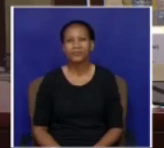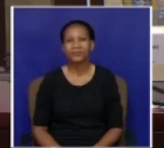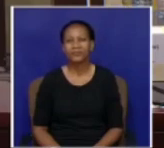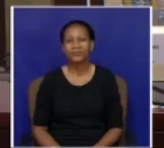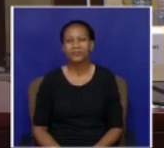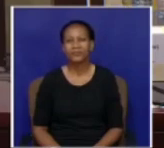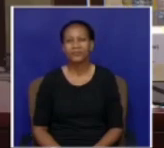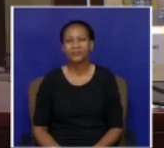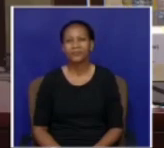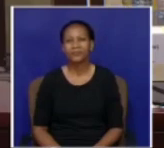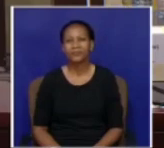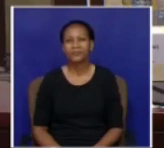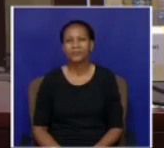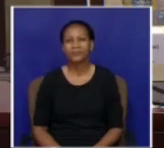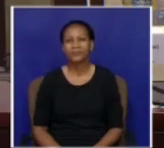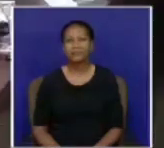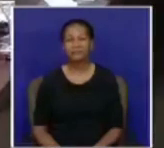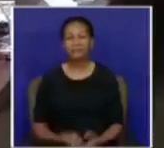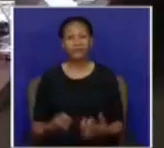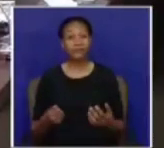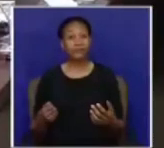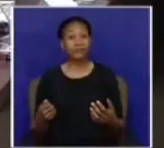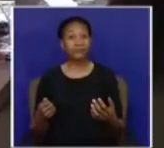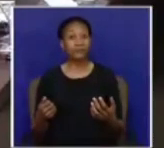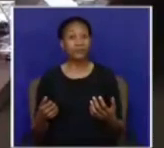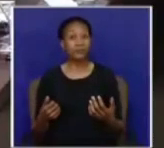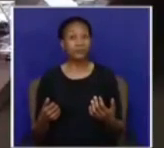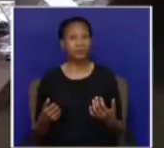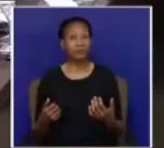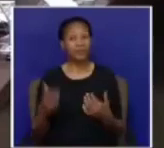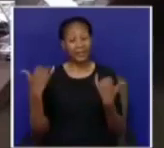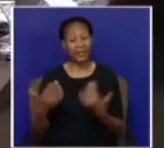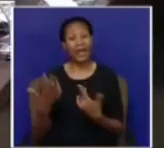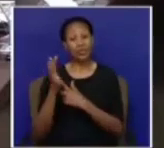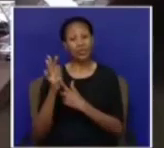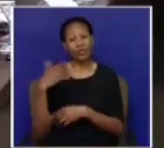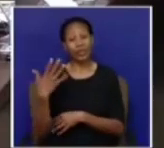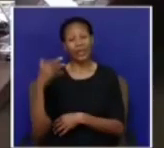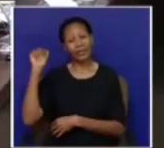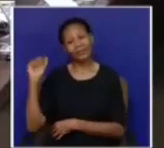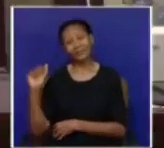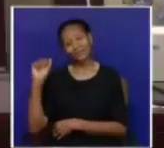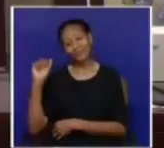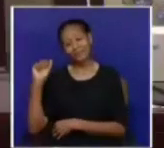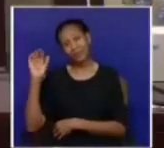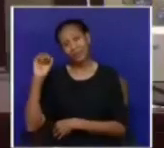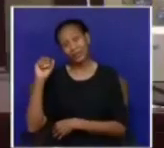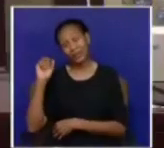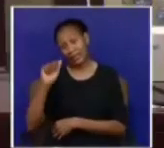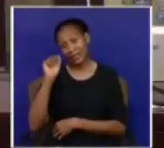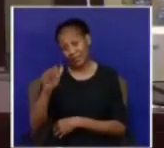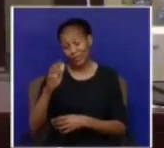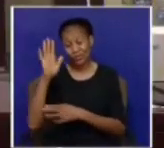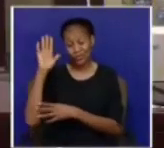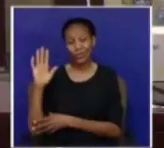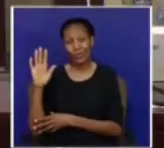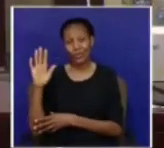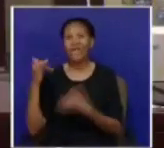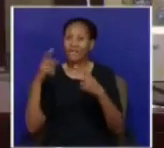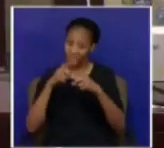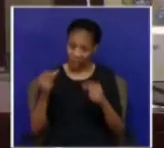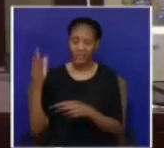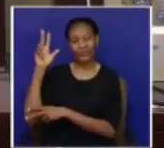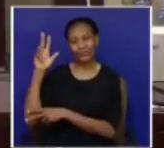the best of my ability. You may raise your right hand and say, so help me God. You have been duly sworn